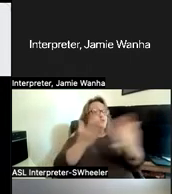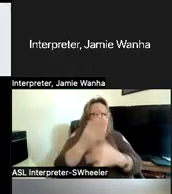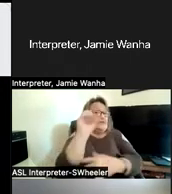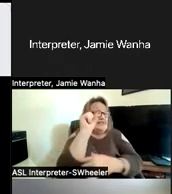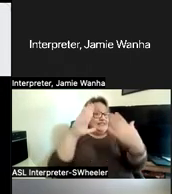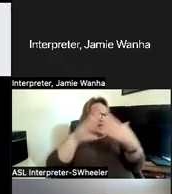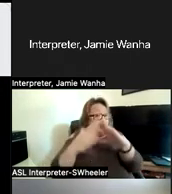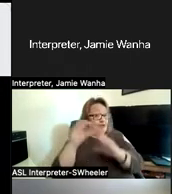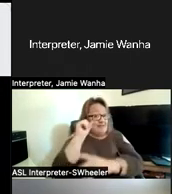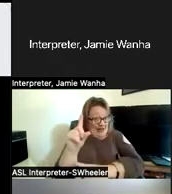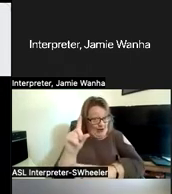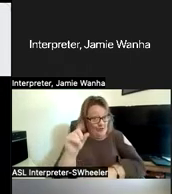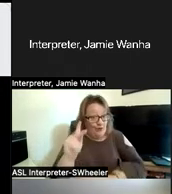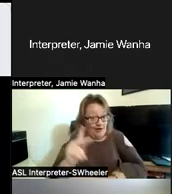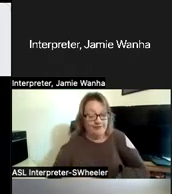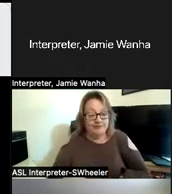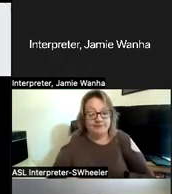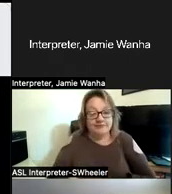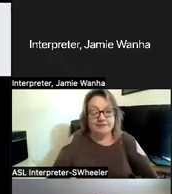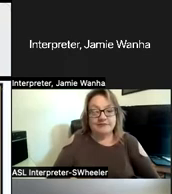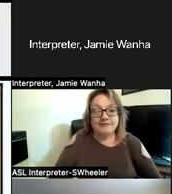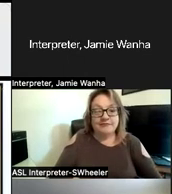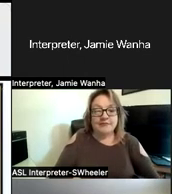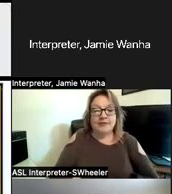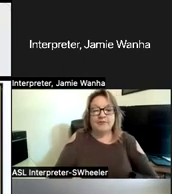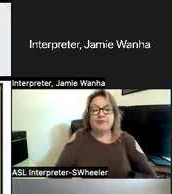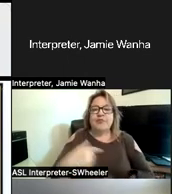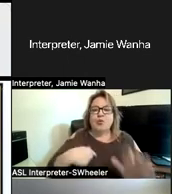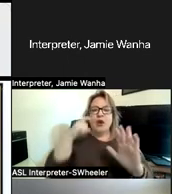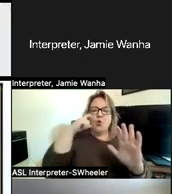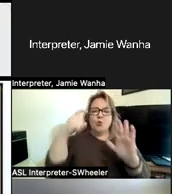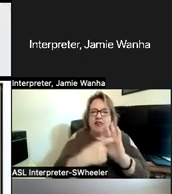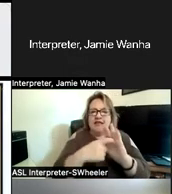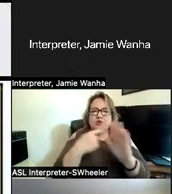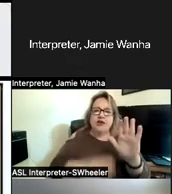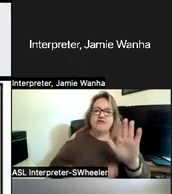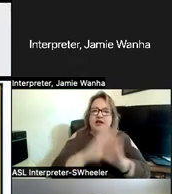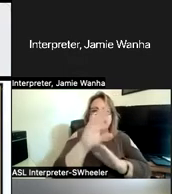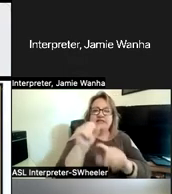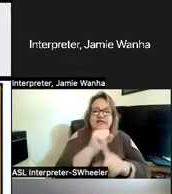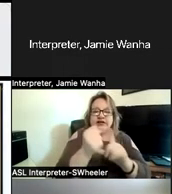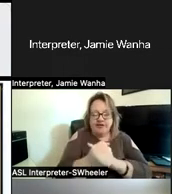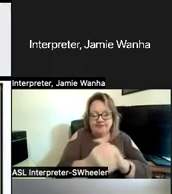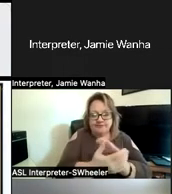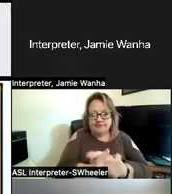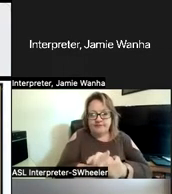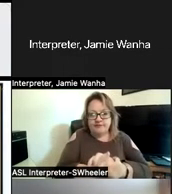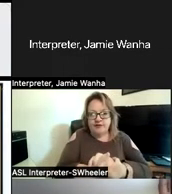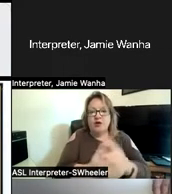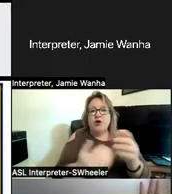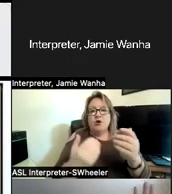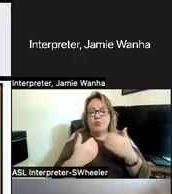please. Something that we realized when we developed this scenario was that we are going to have not